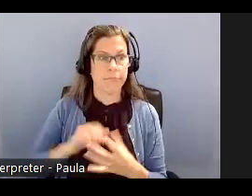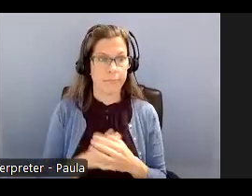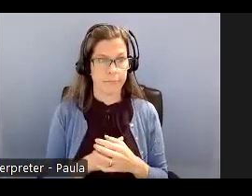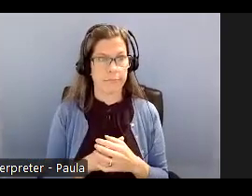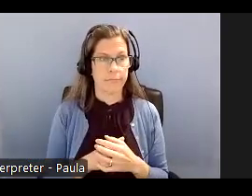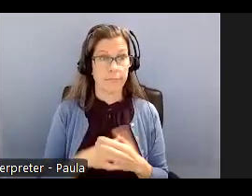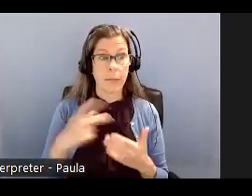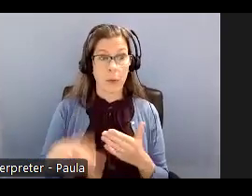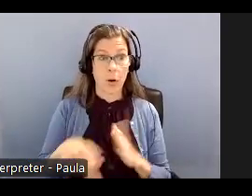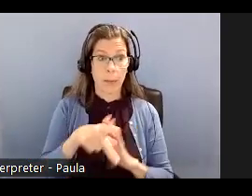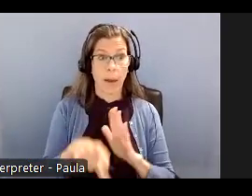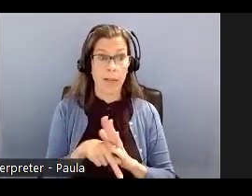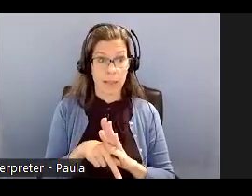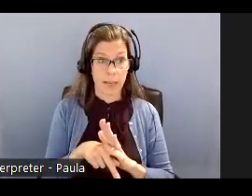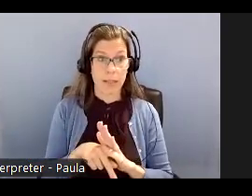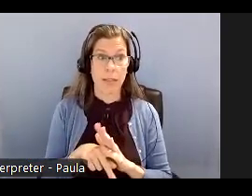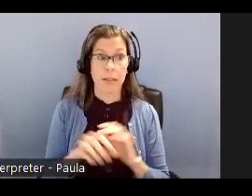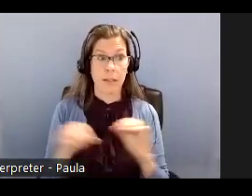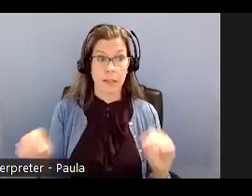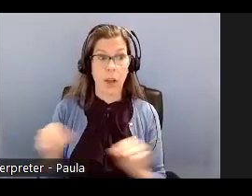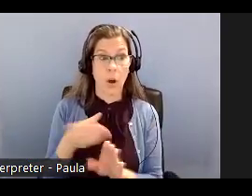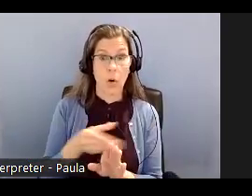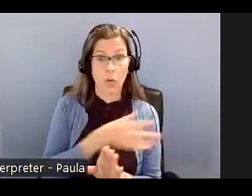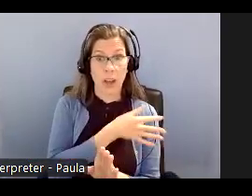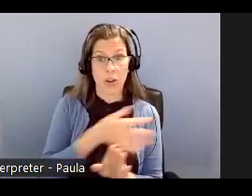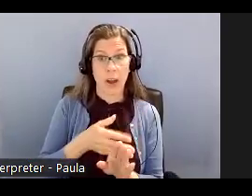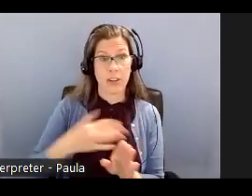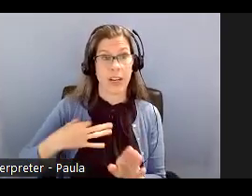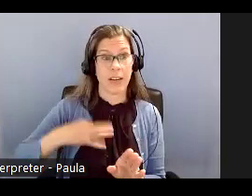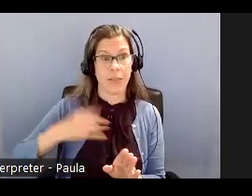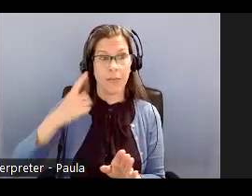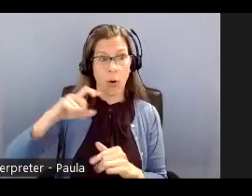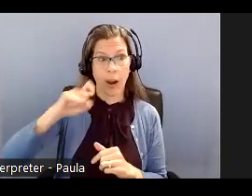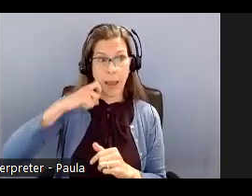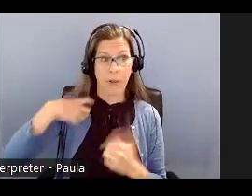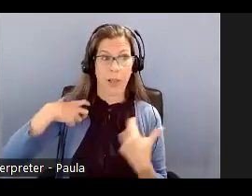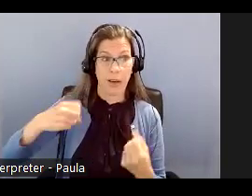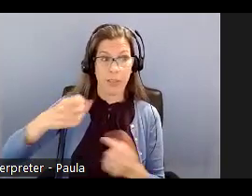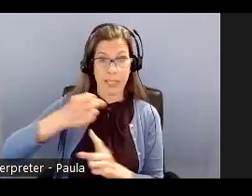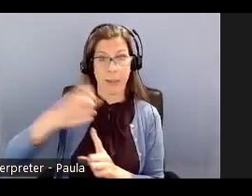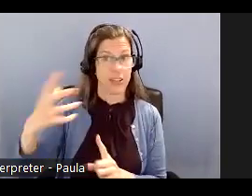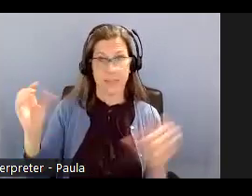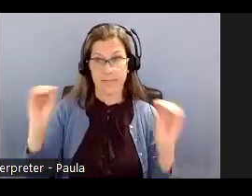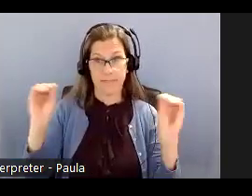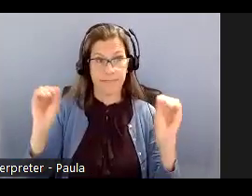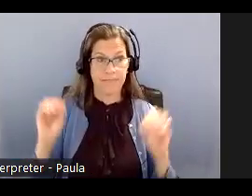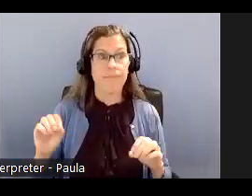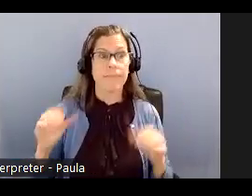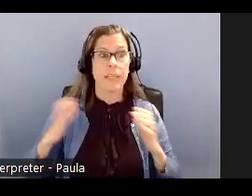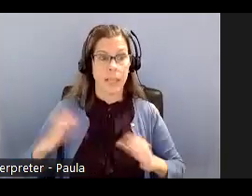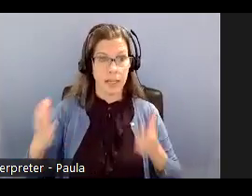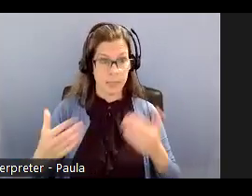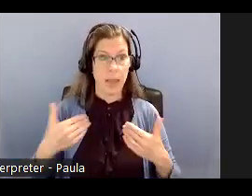Program policies. There is no retroactive eligibility for Apple Health expansion. Clients may get